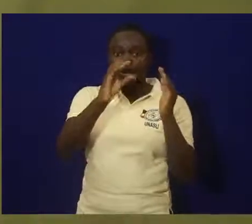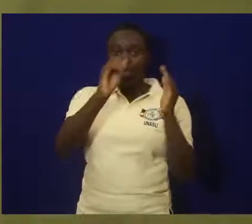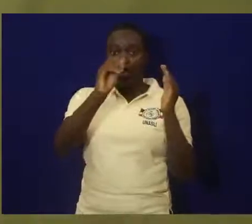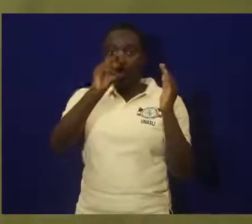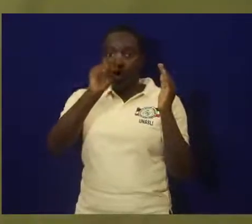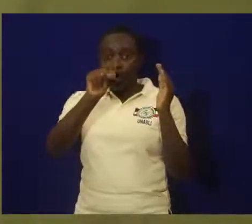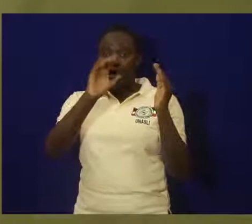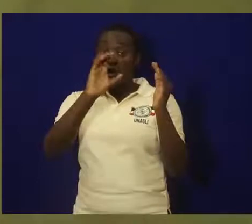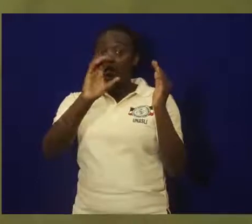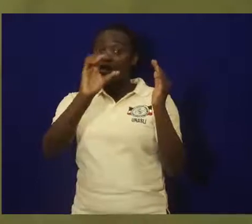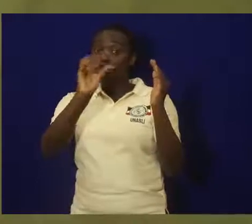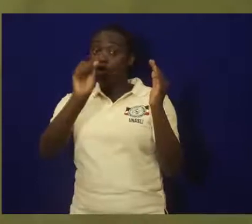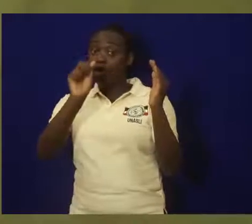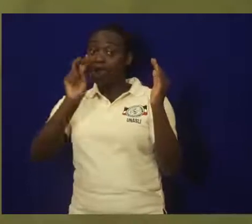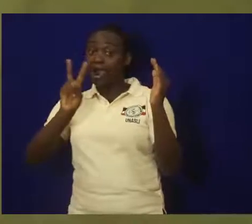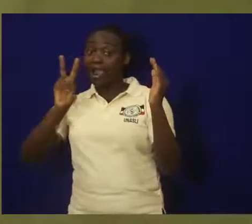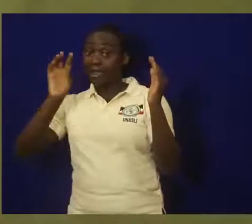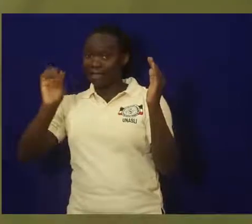as concave.